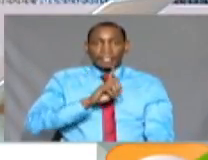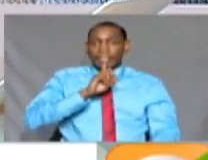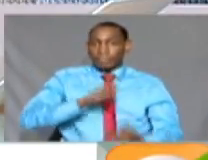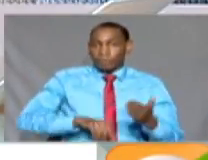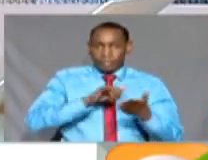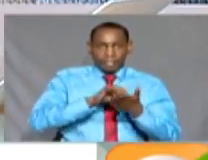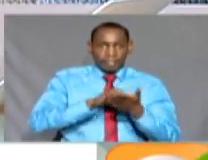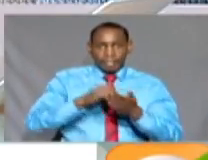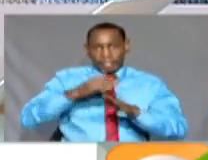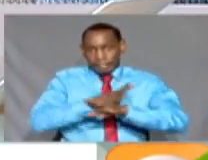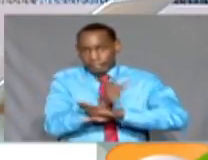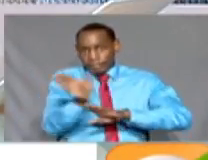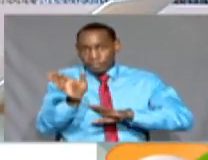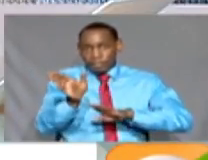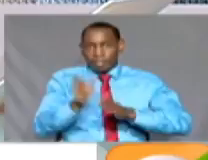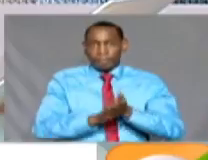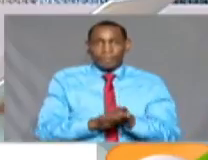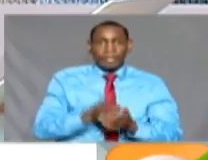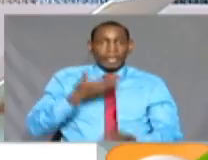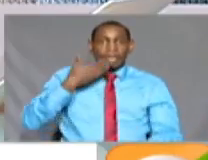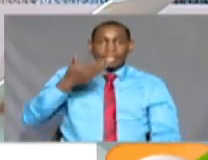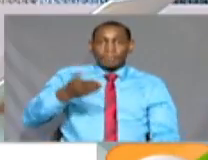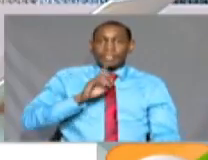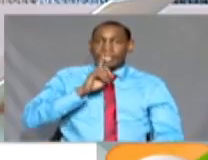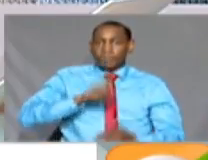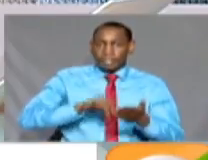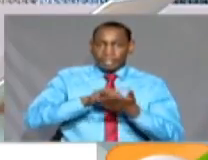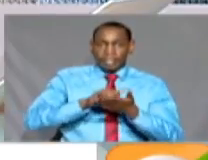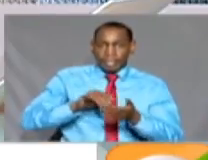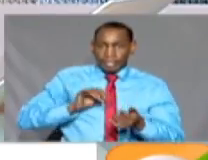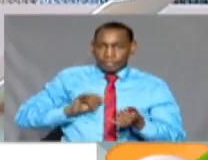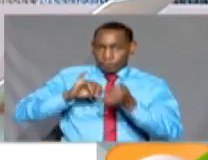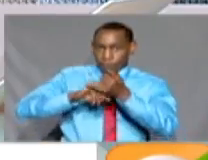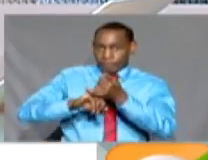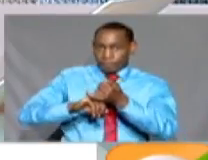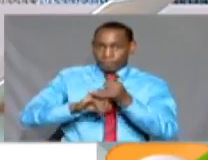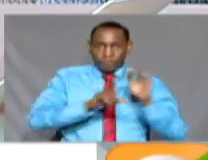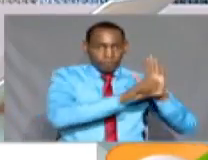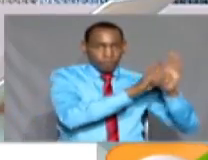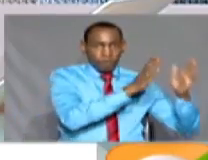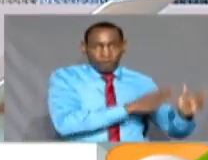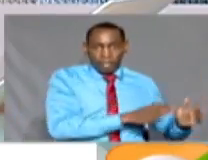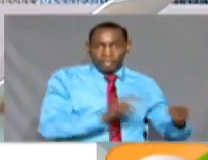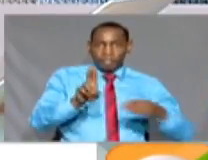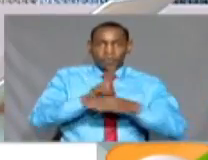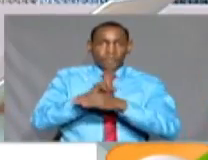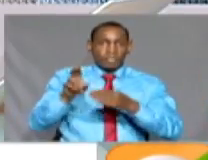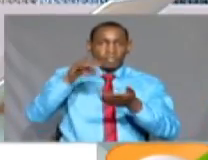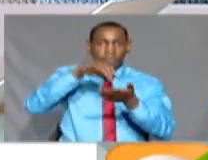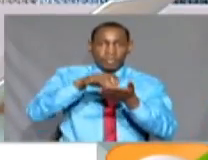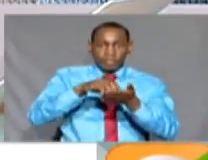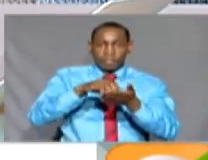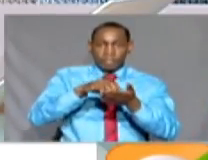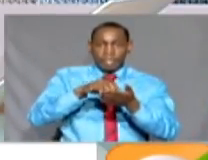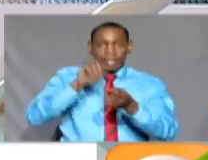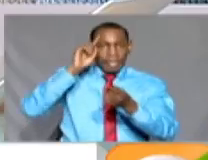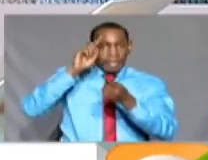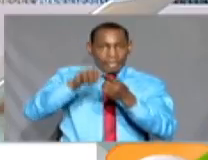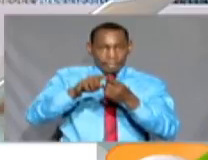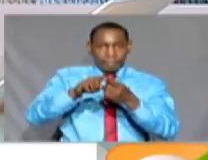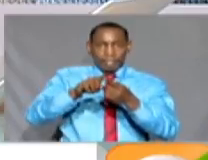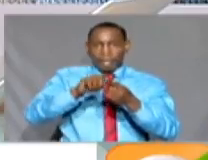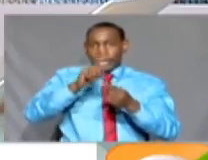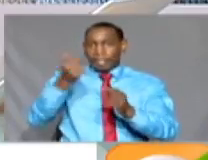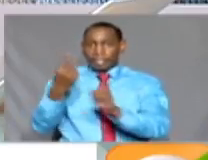it diversionary. In his response, Kinoti claims that Sarah Wairimu's lawyer, Philip Murgor, is using the case to settle his own